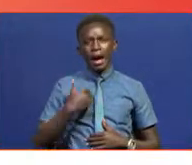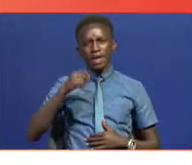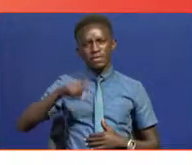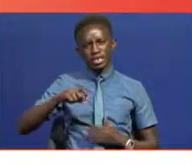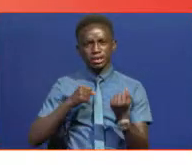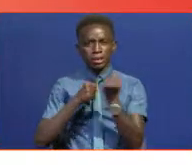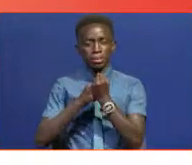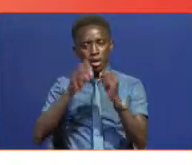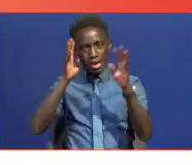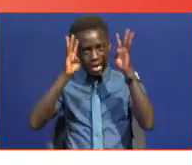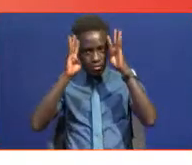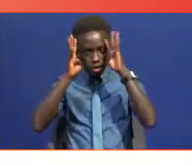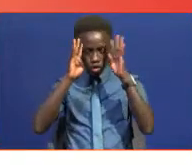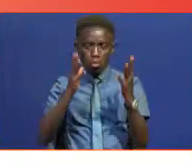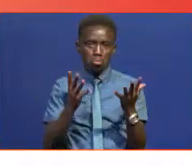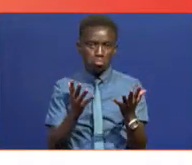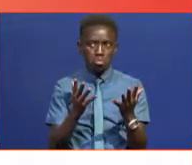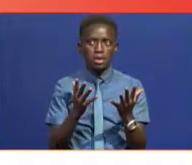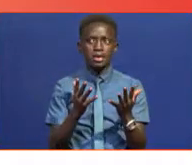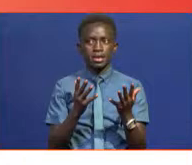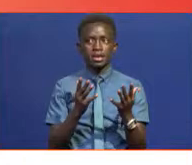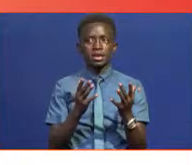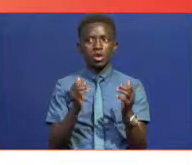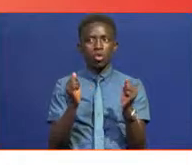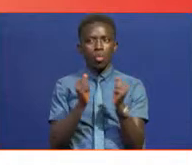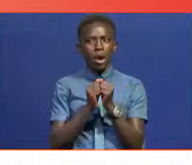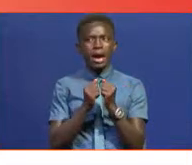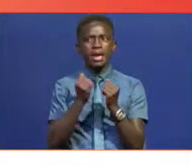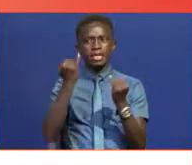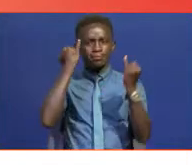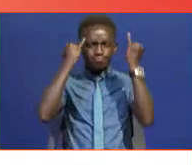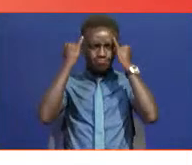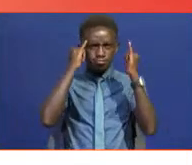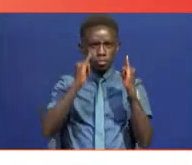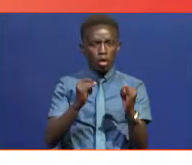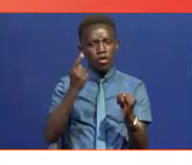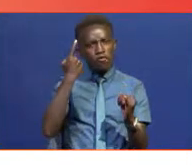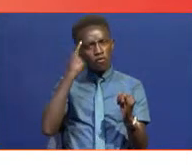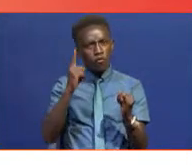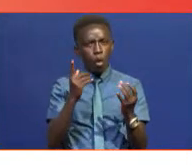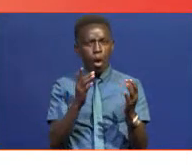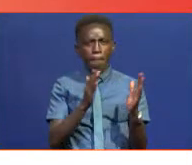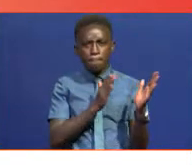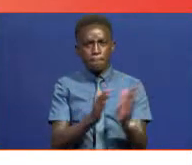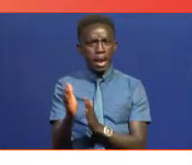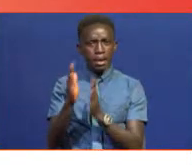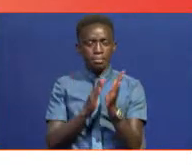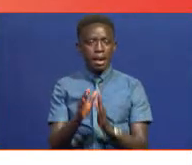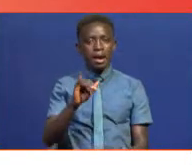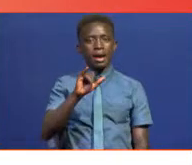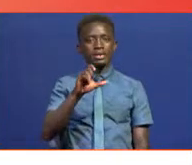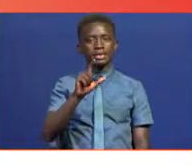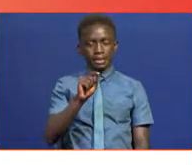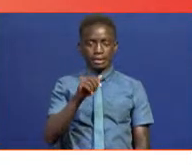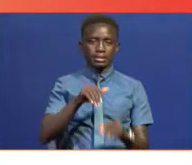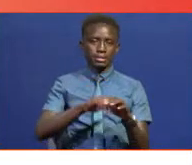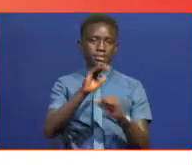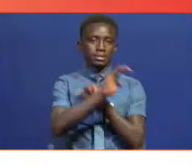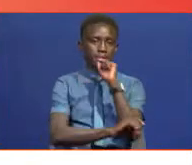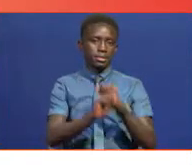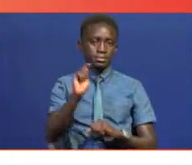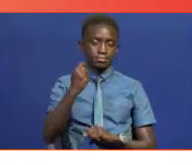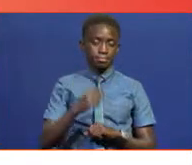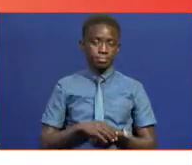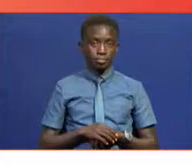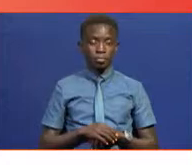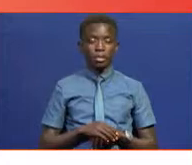indigenous inventions rather for scalability and sustainability in the ICT sector in the country. Communication Authority of Kenya